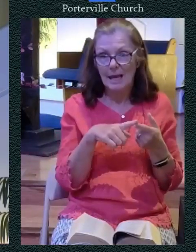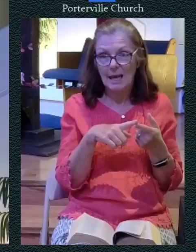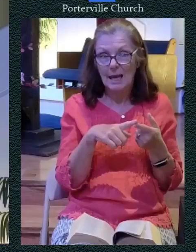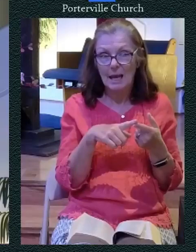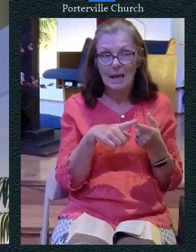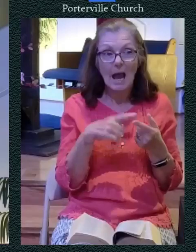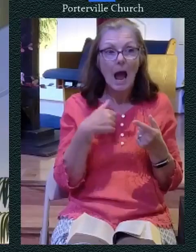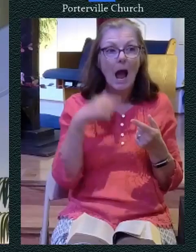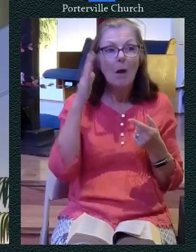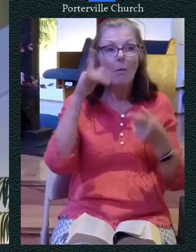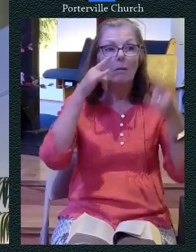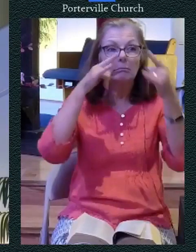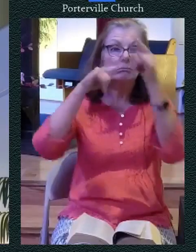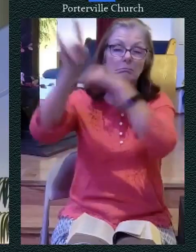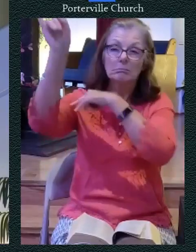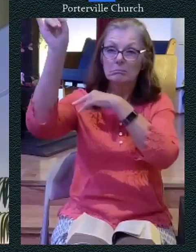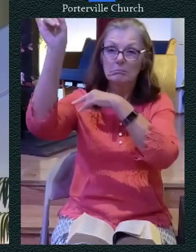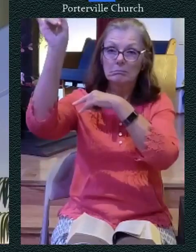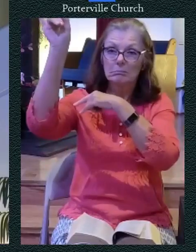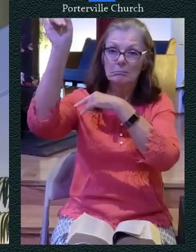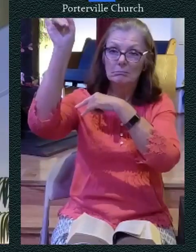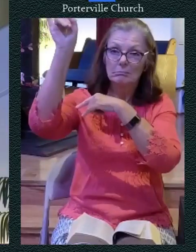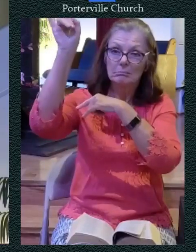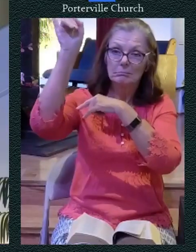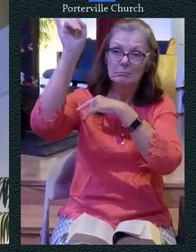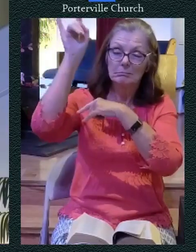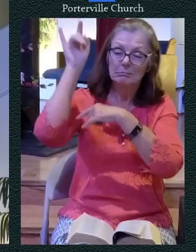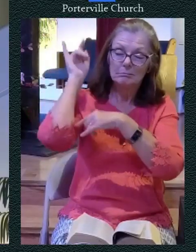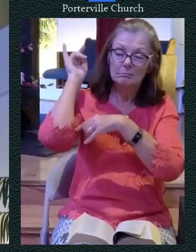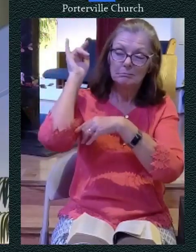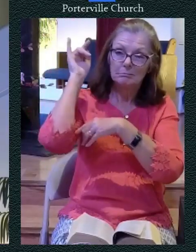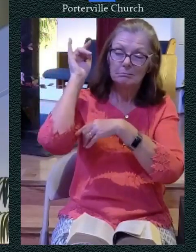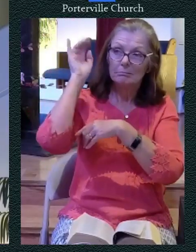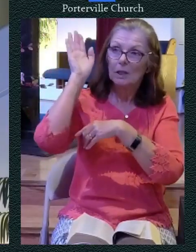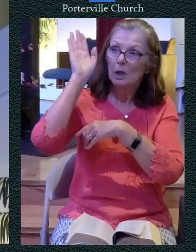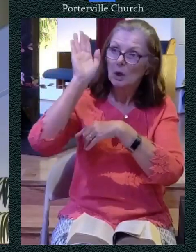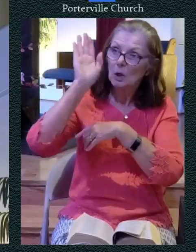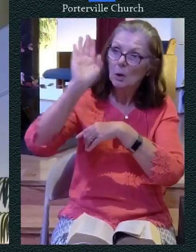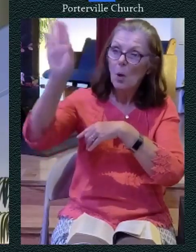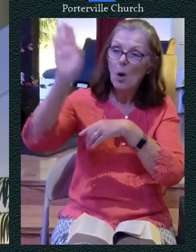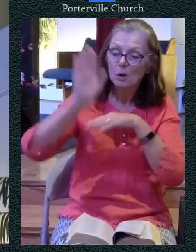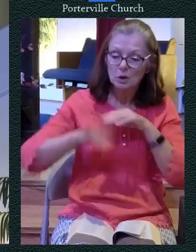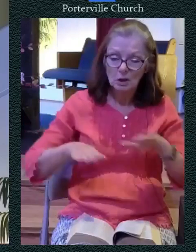I would have betrayed the generation of your children, God.